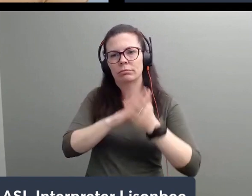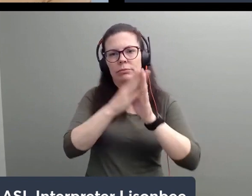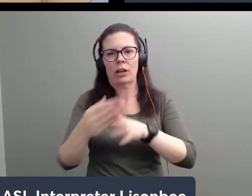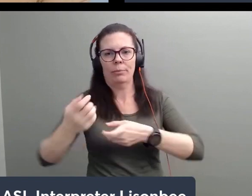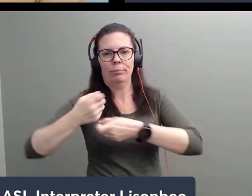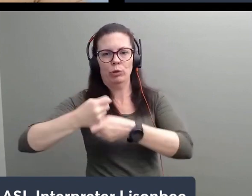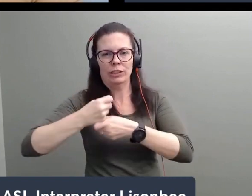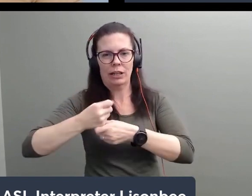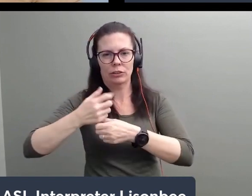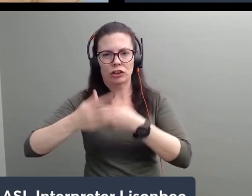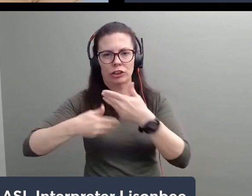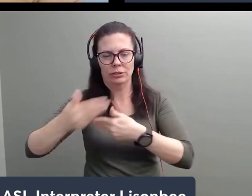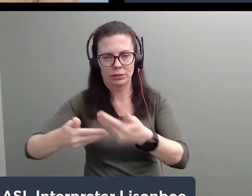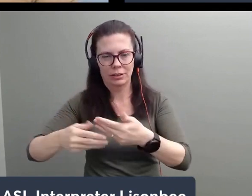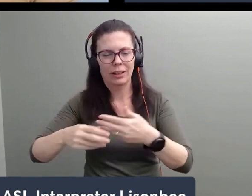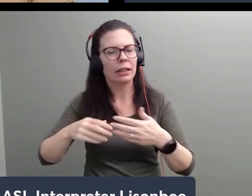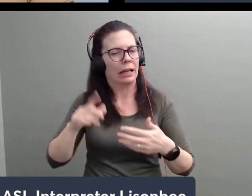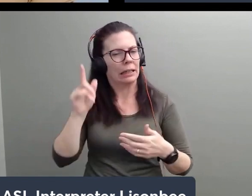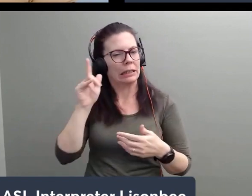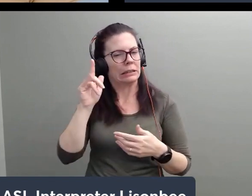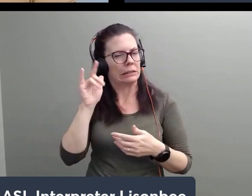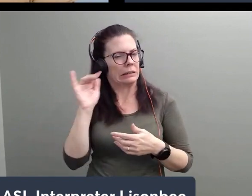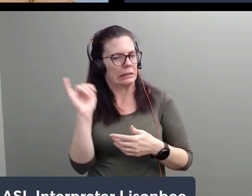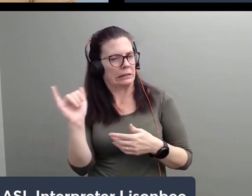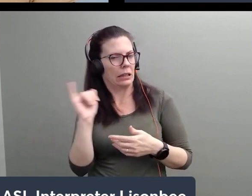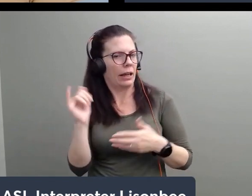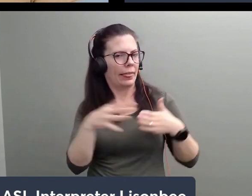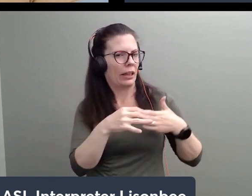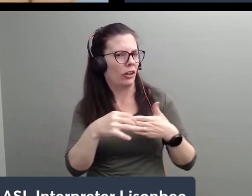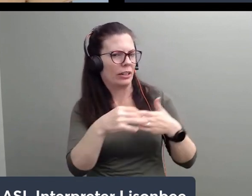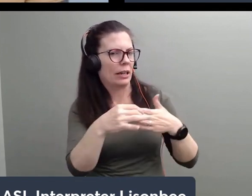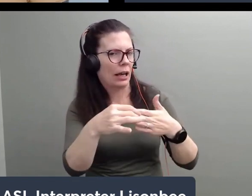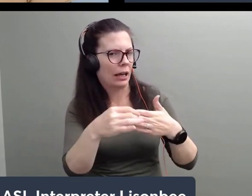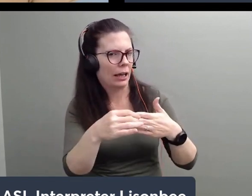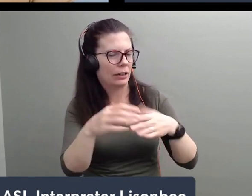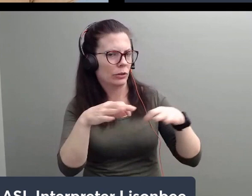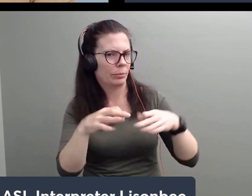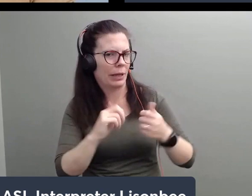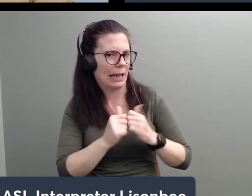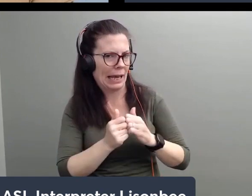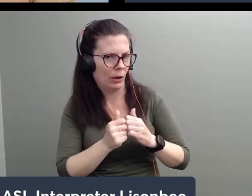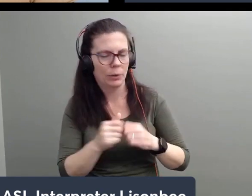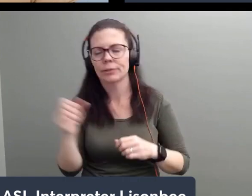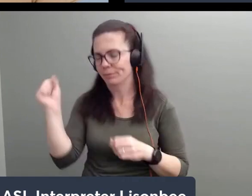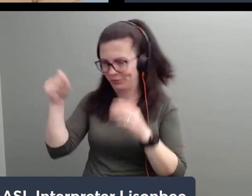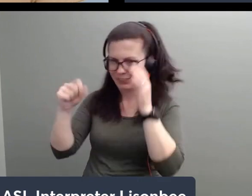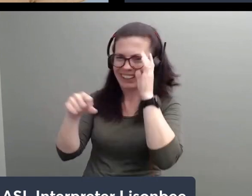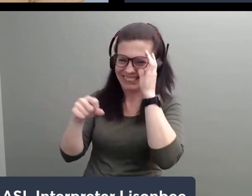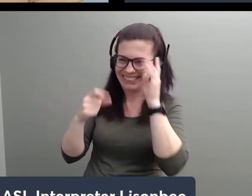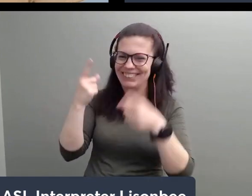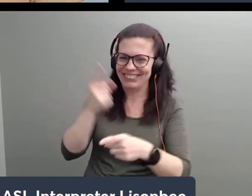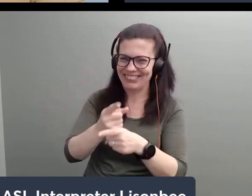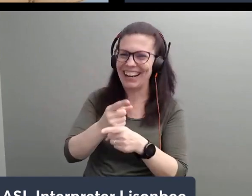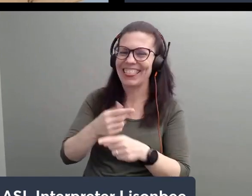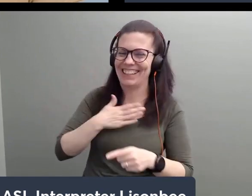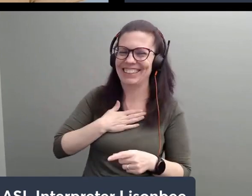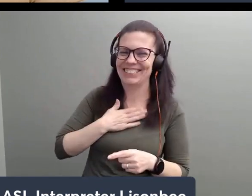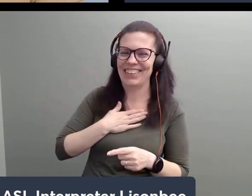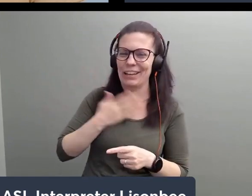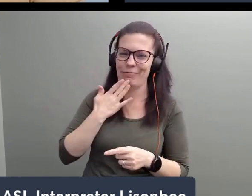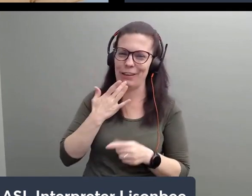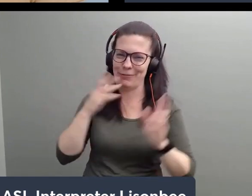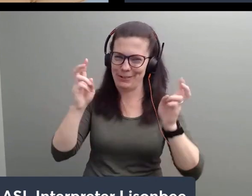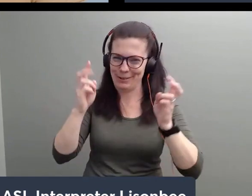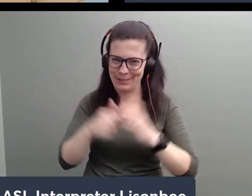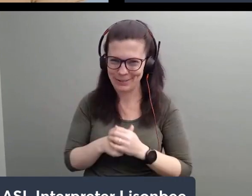guide on there about how to go about that process of linting and testing. Yeah, he hit the spot. That's my favorite topic,